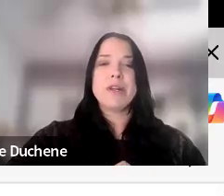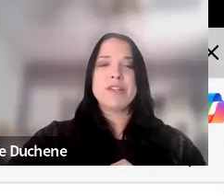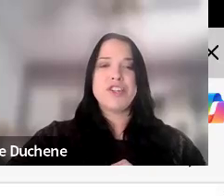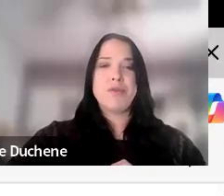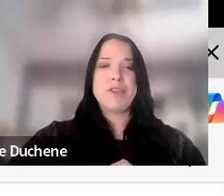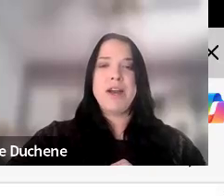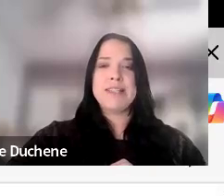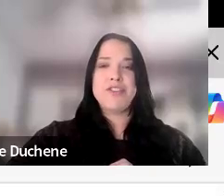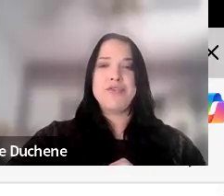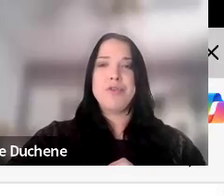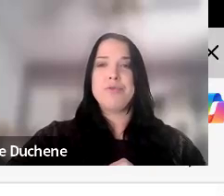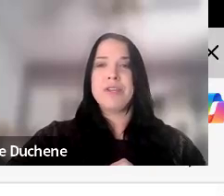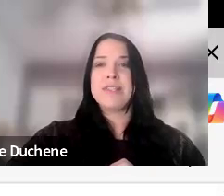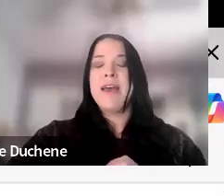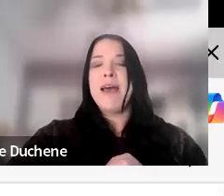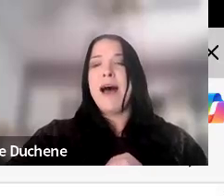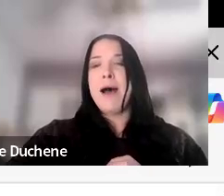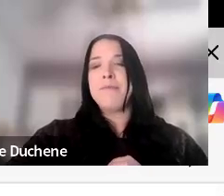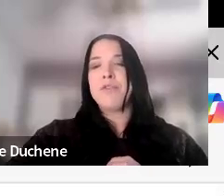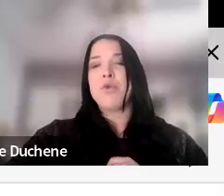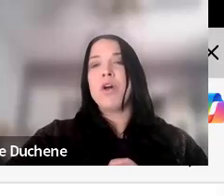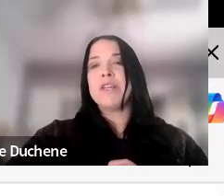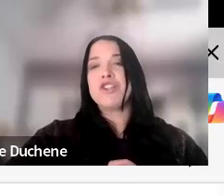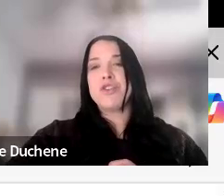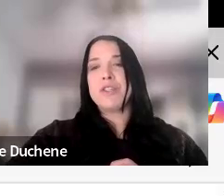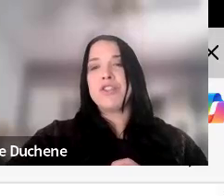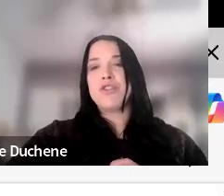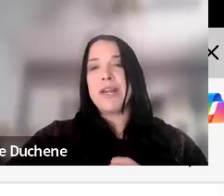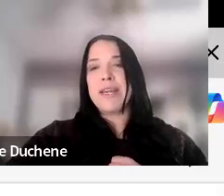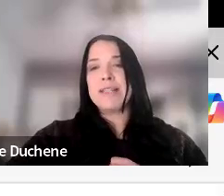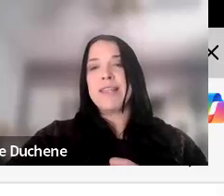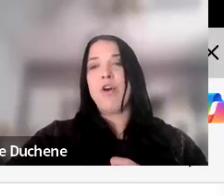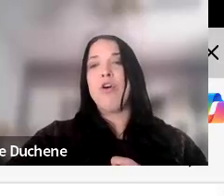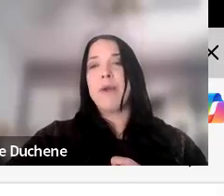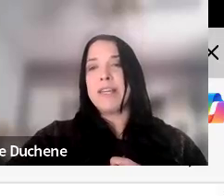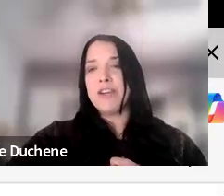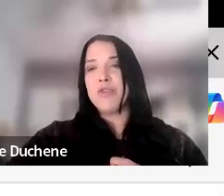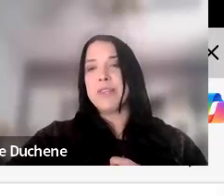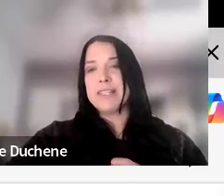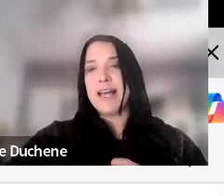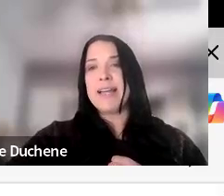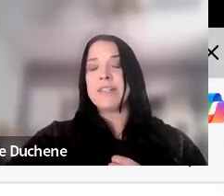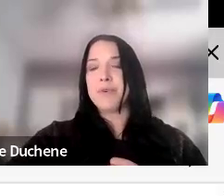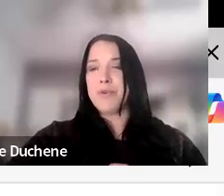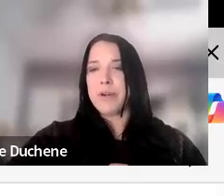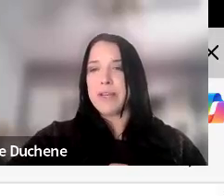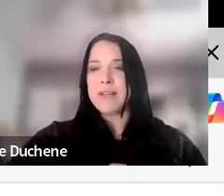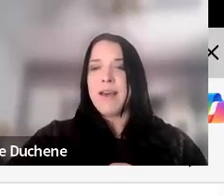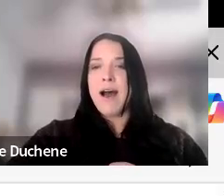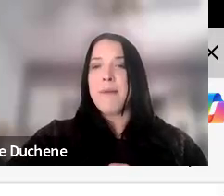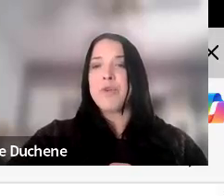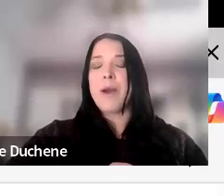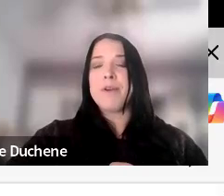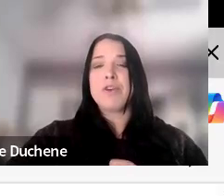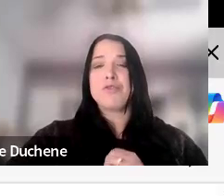what I really wanted to share with you guys as you go through these for the quality assurance trainings, they are all right here with the slides and the